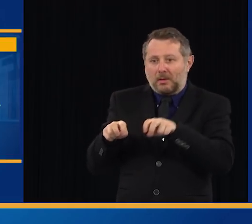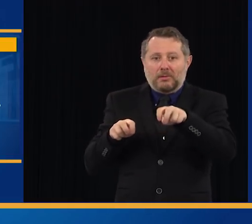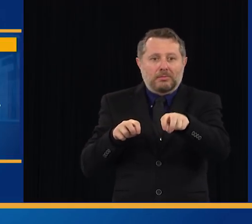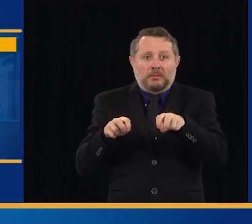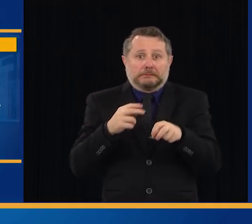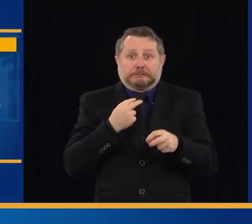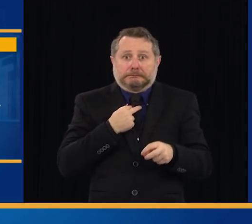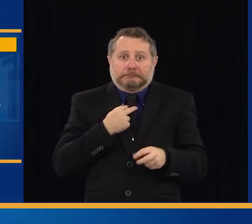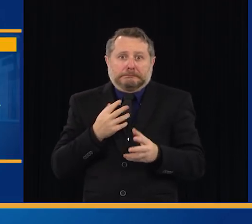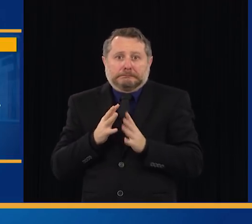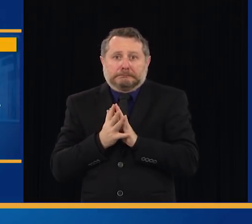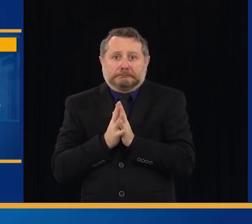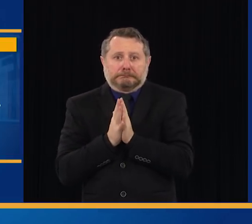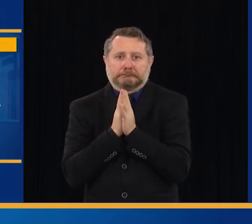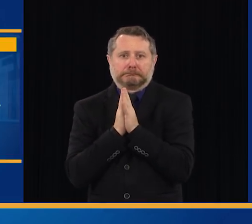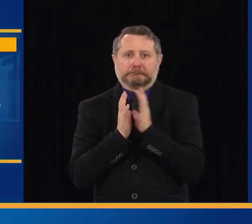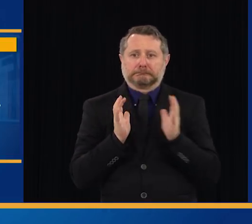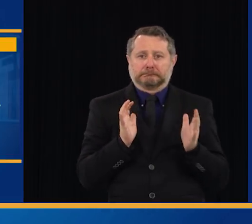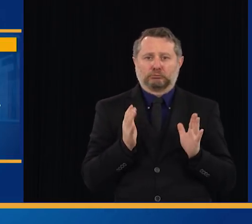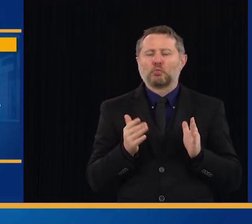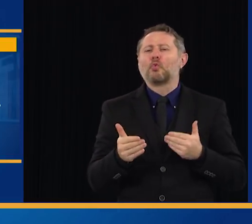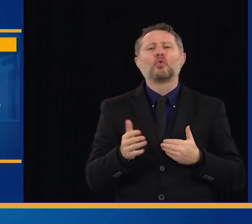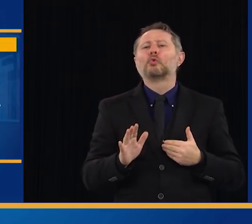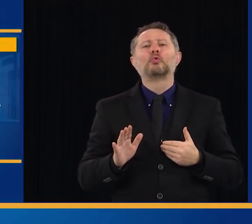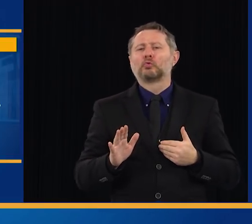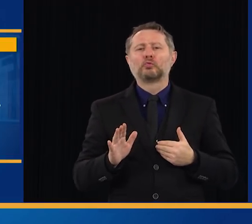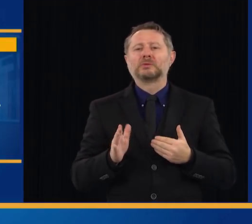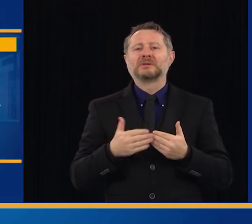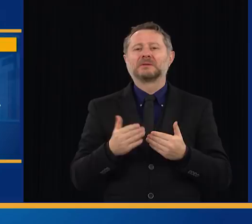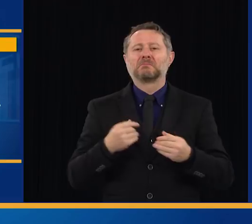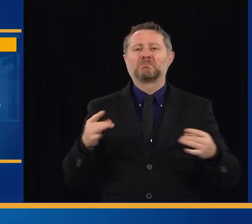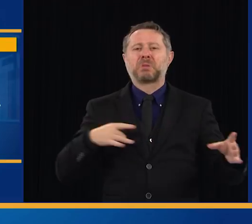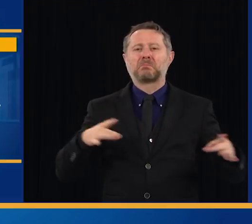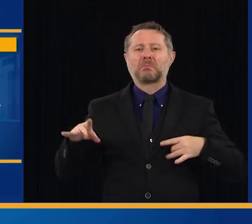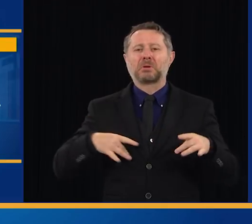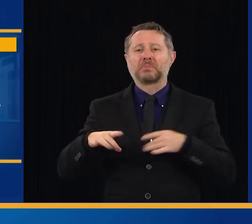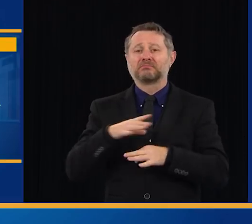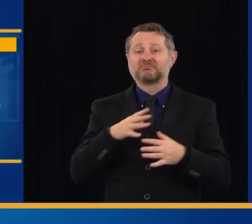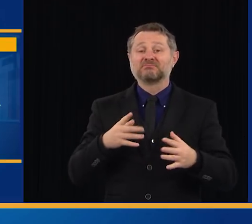a precaution for everyone that I think